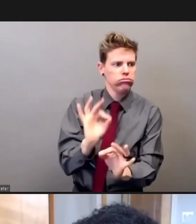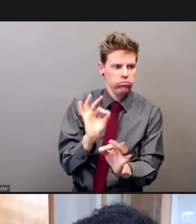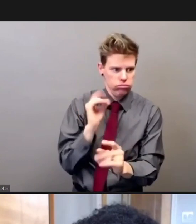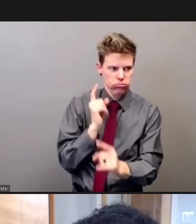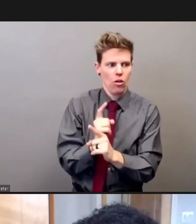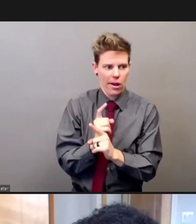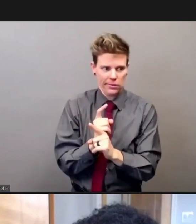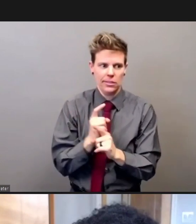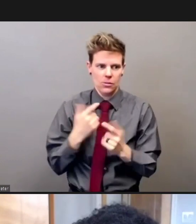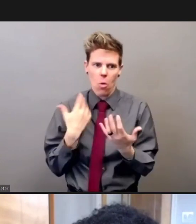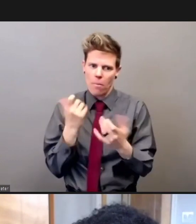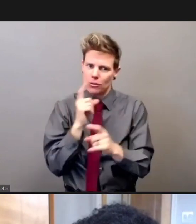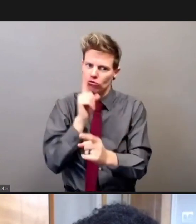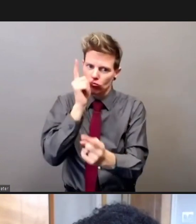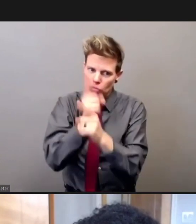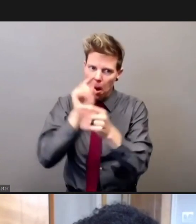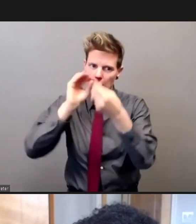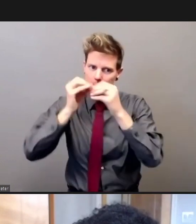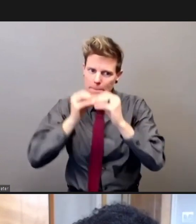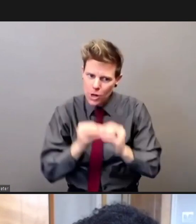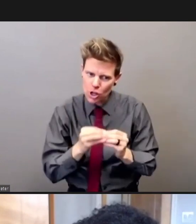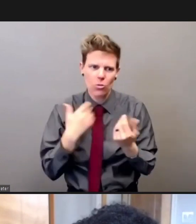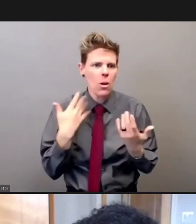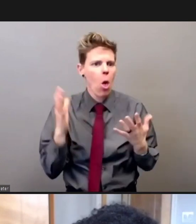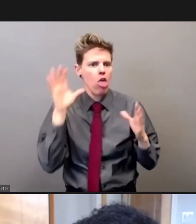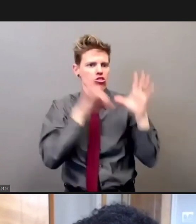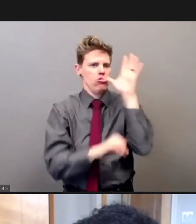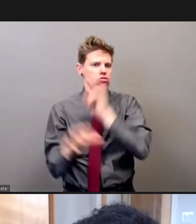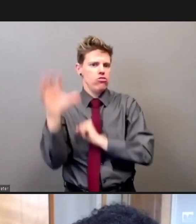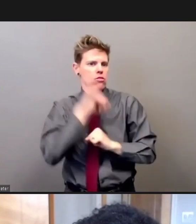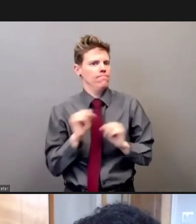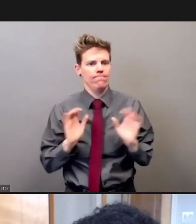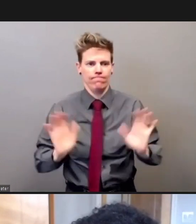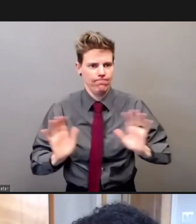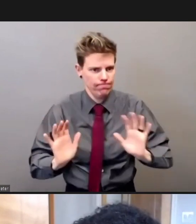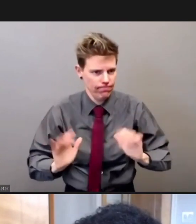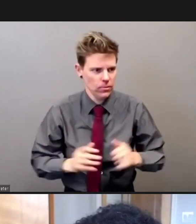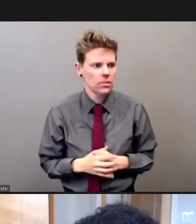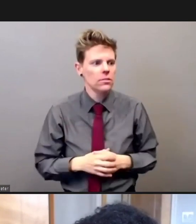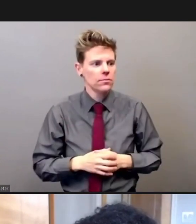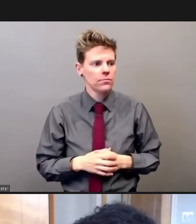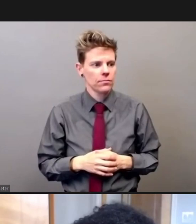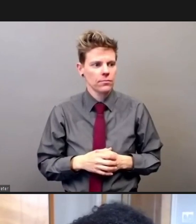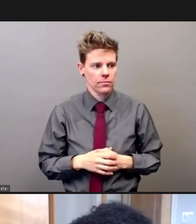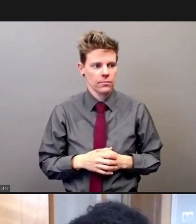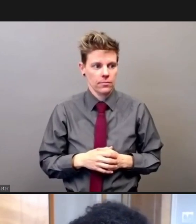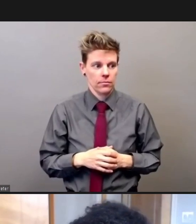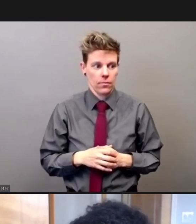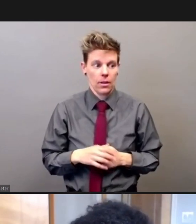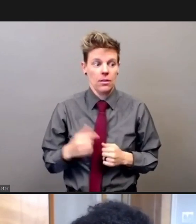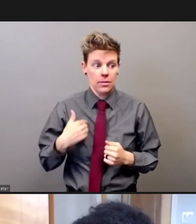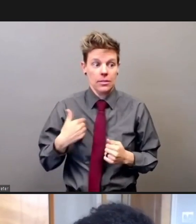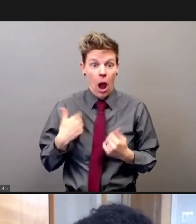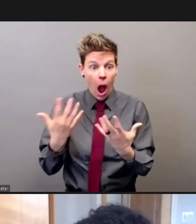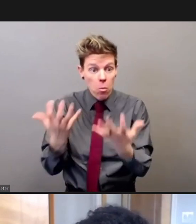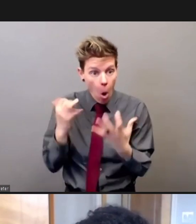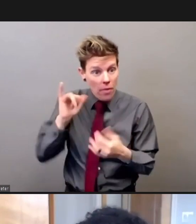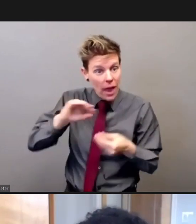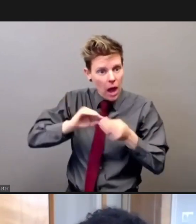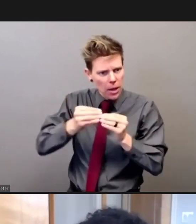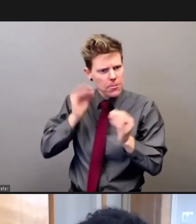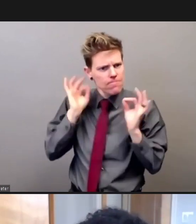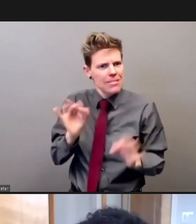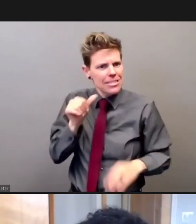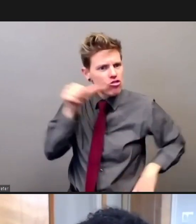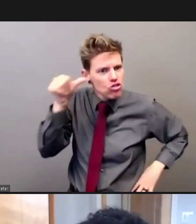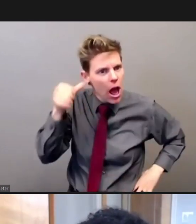And you know what Dr. Collins was really saying is that the governor wanted it yesterday, and I have a responsibility as a expert and